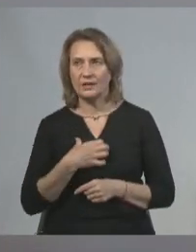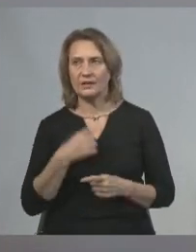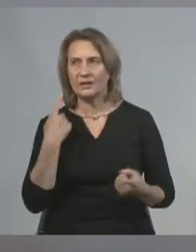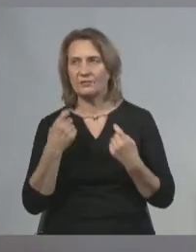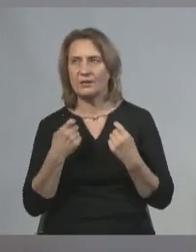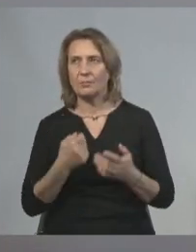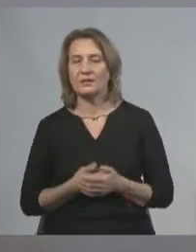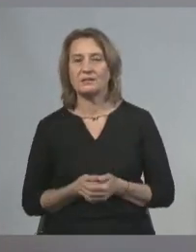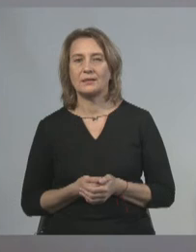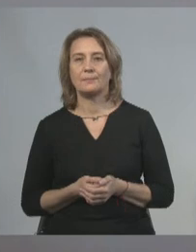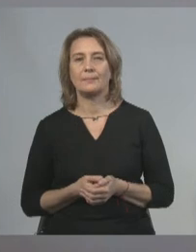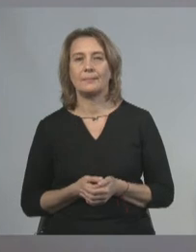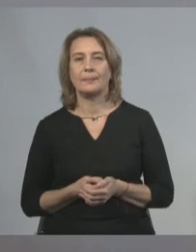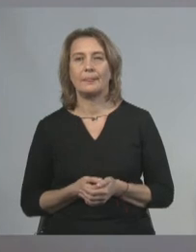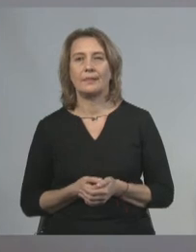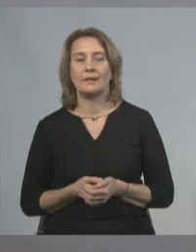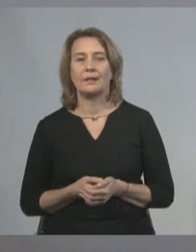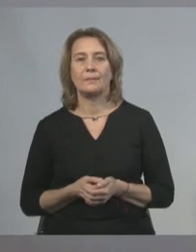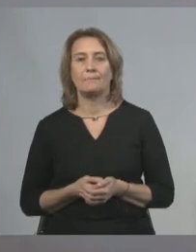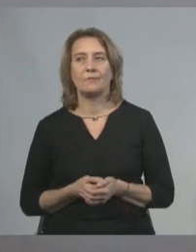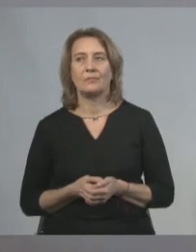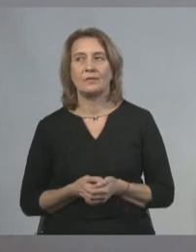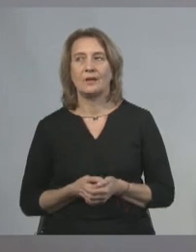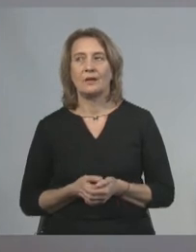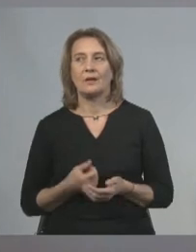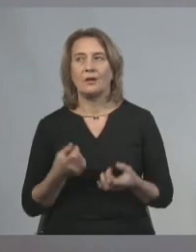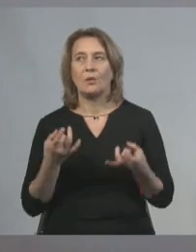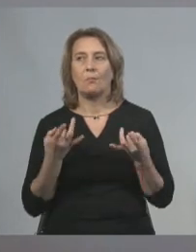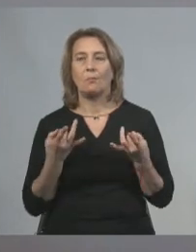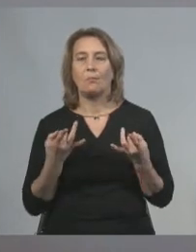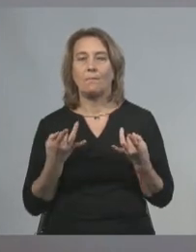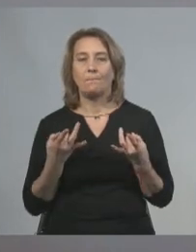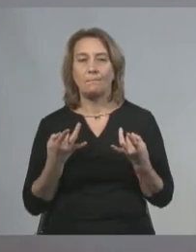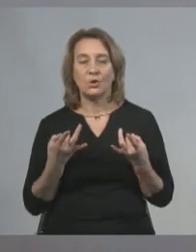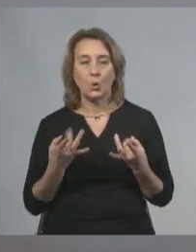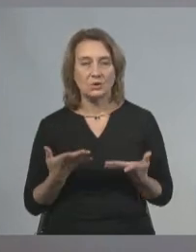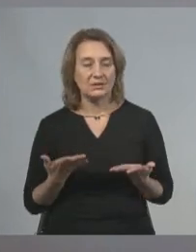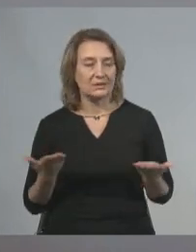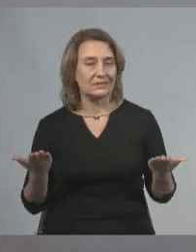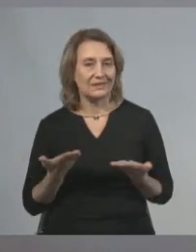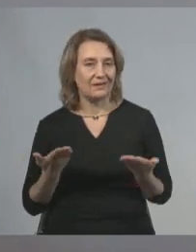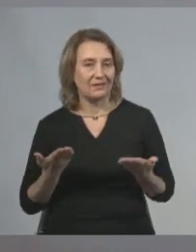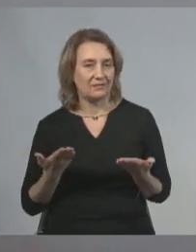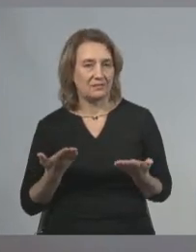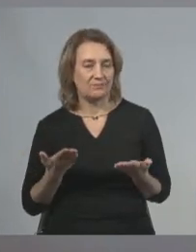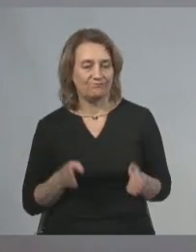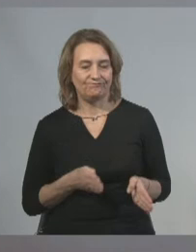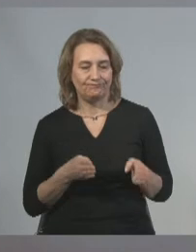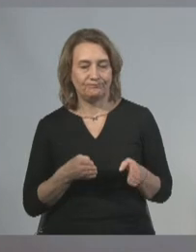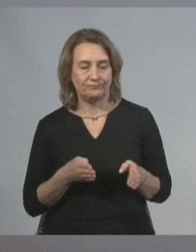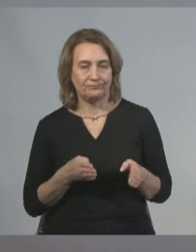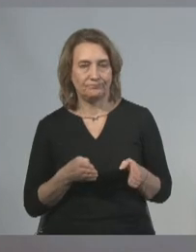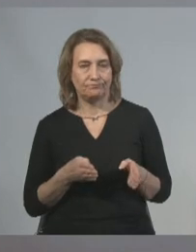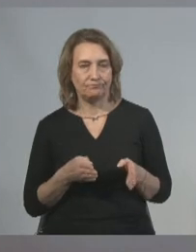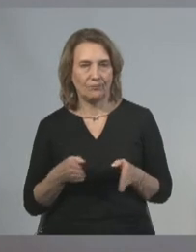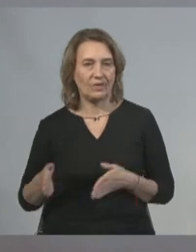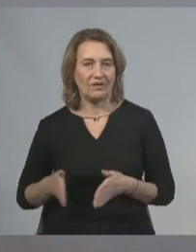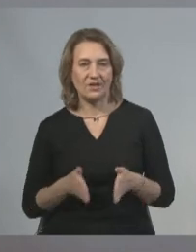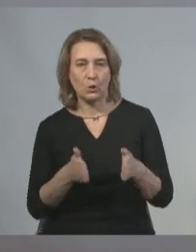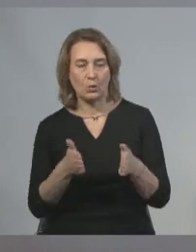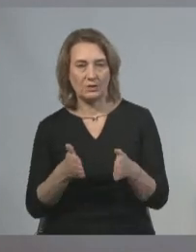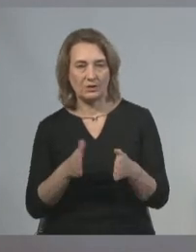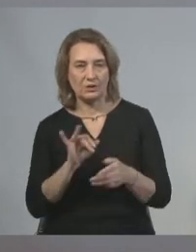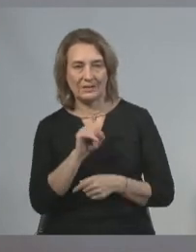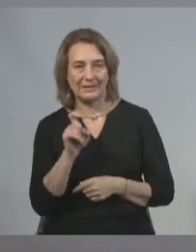judging by media reports uh that couple was divorced and men couldn't cope with divorce so